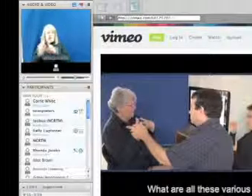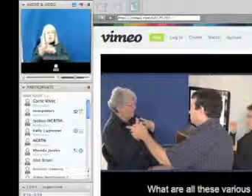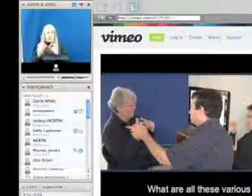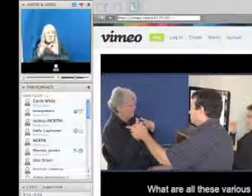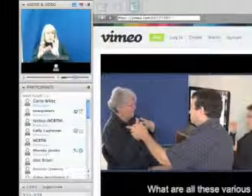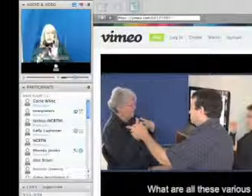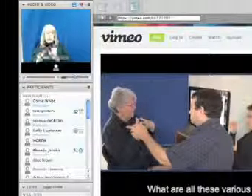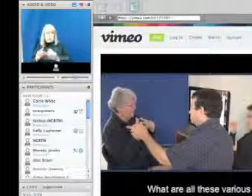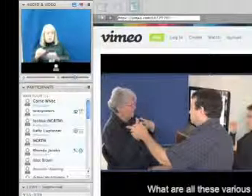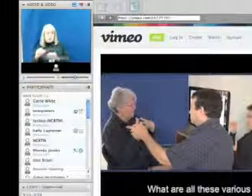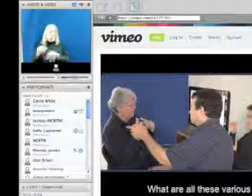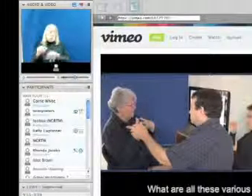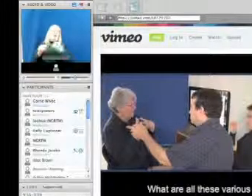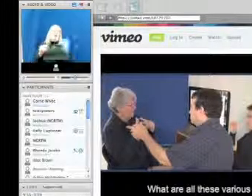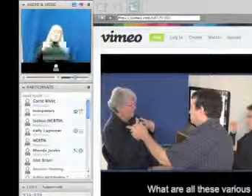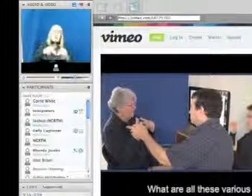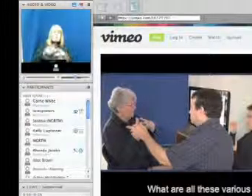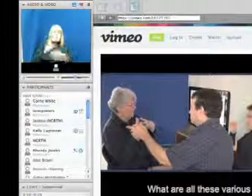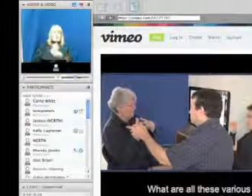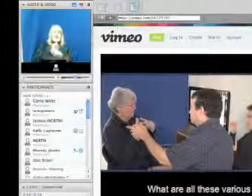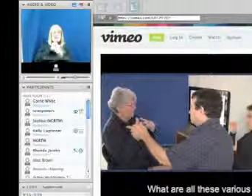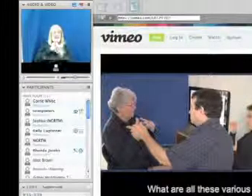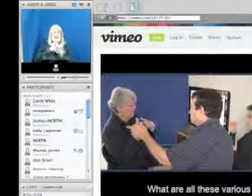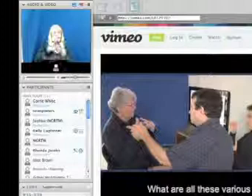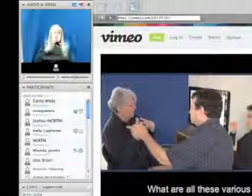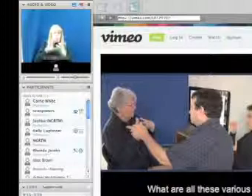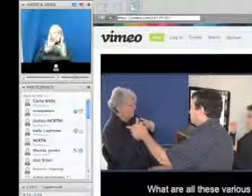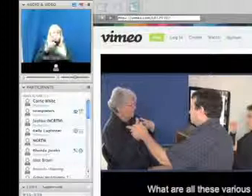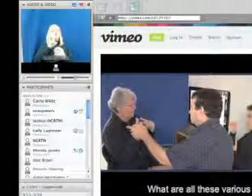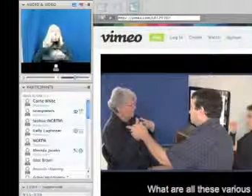switch places if you've done it in one direction.